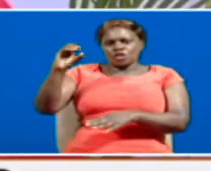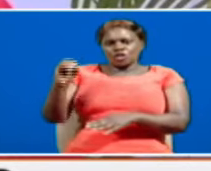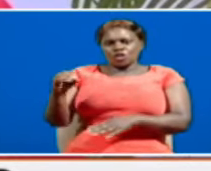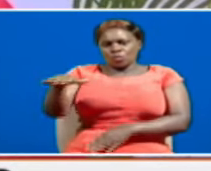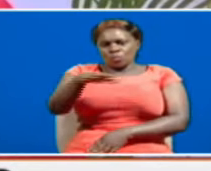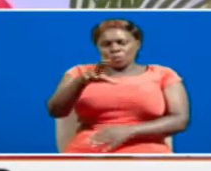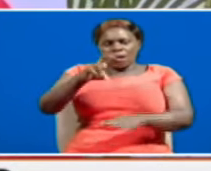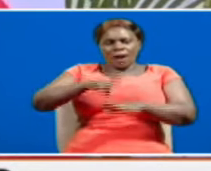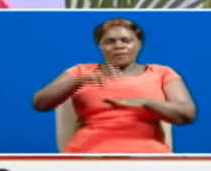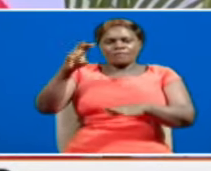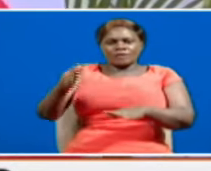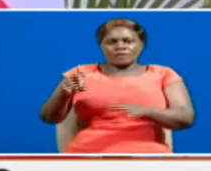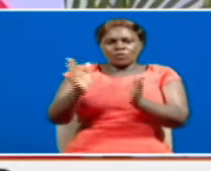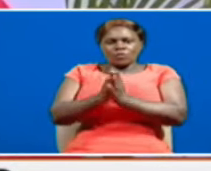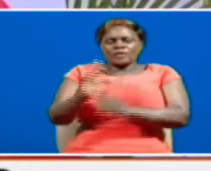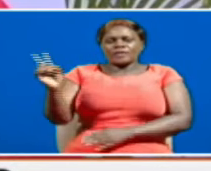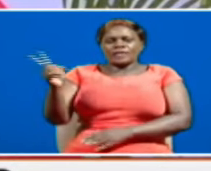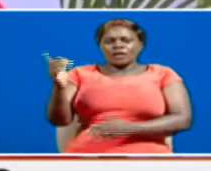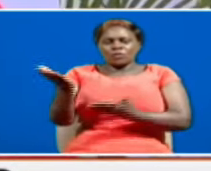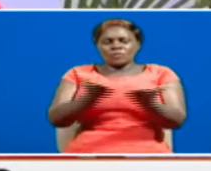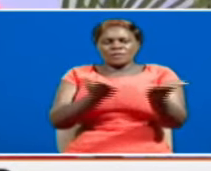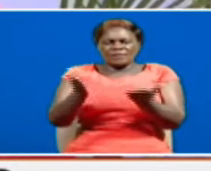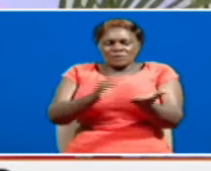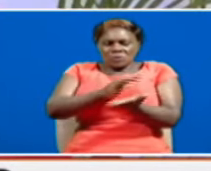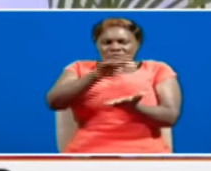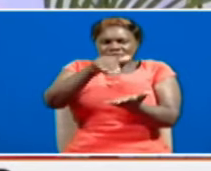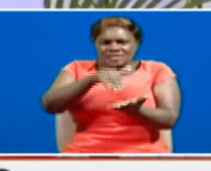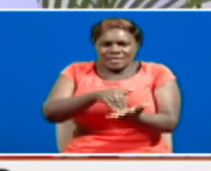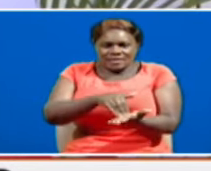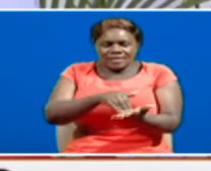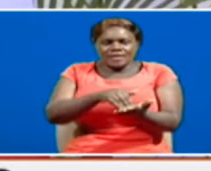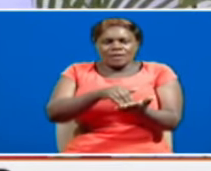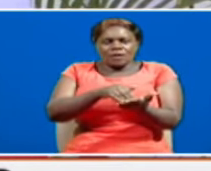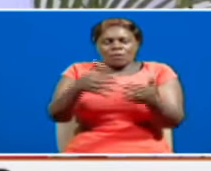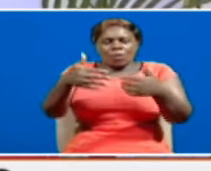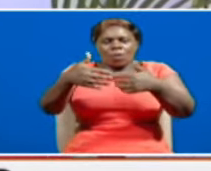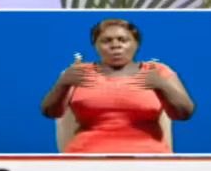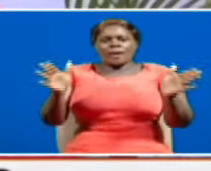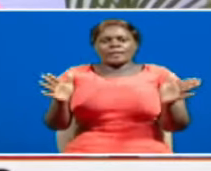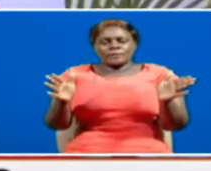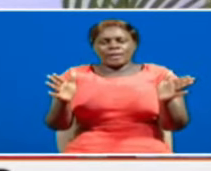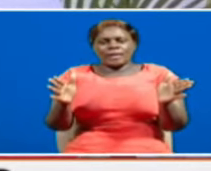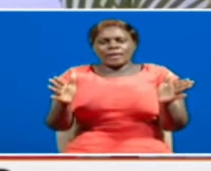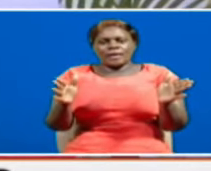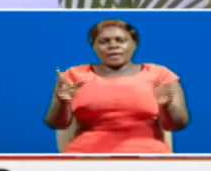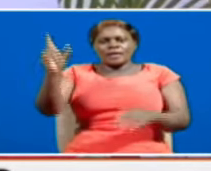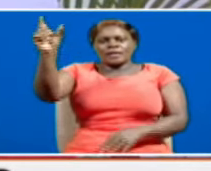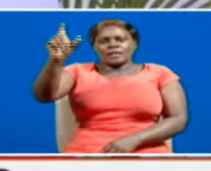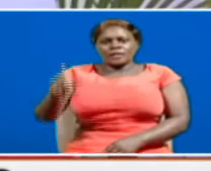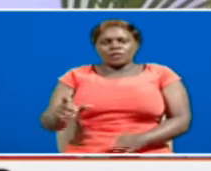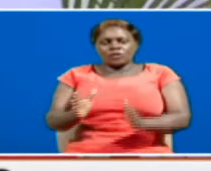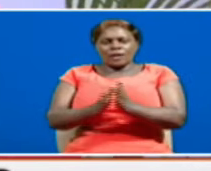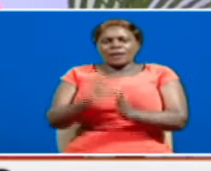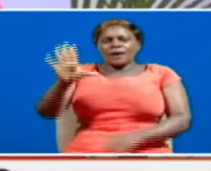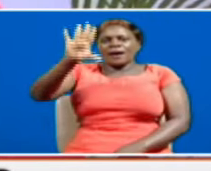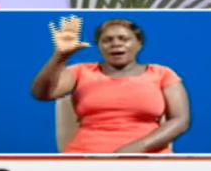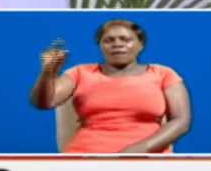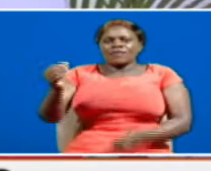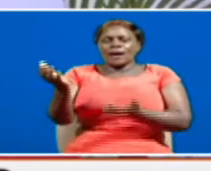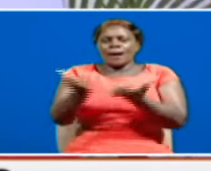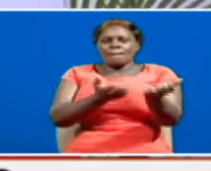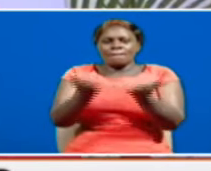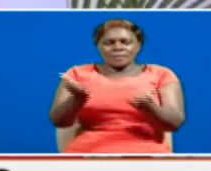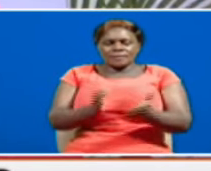geographical advantage, with Nairobi serving as the hub and gateway for their regional and continental